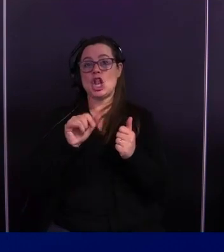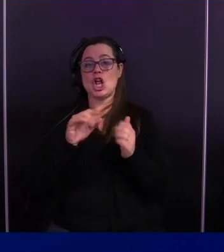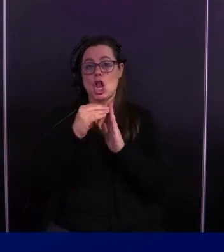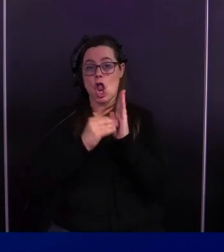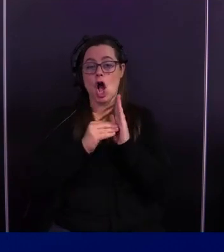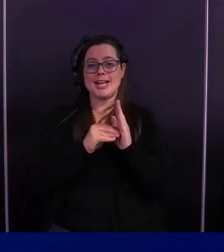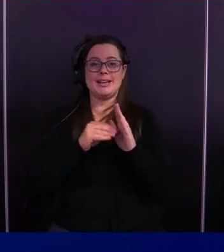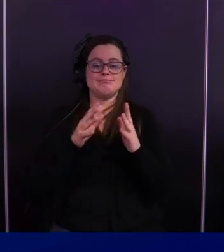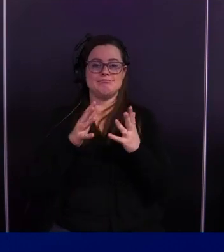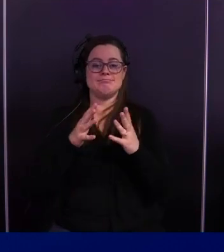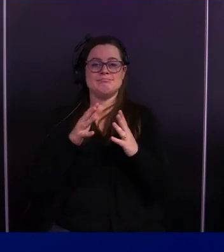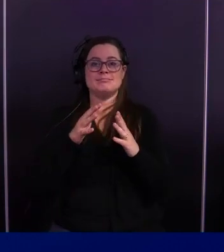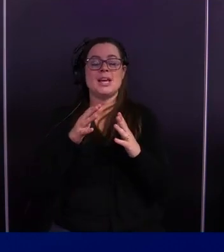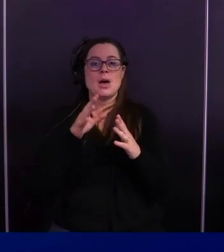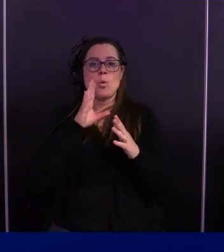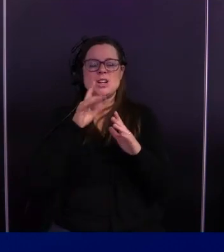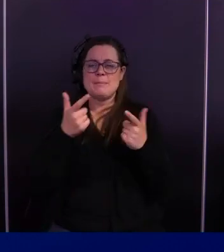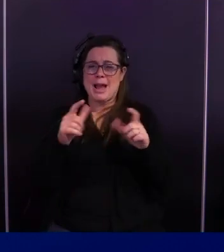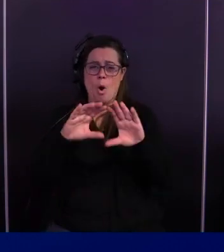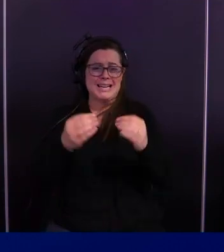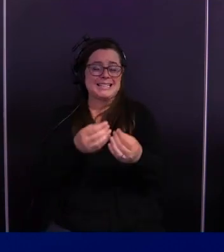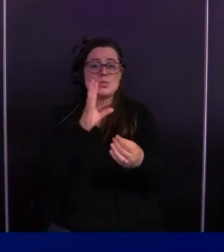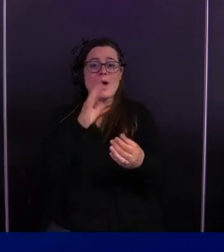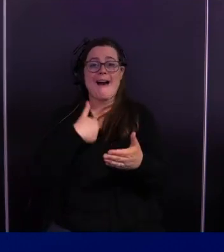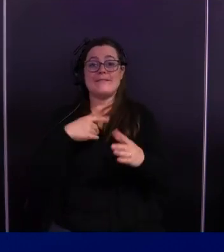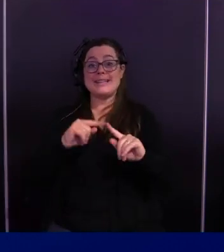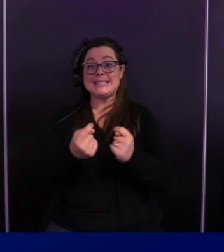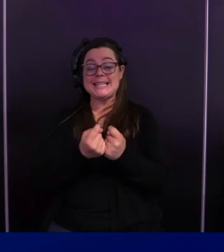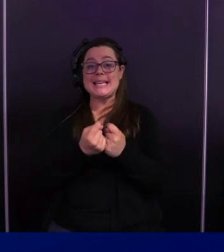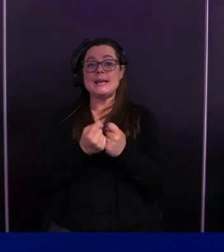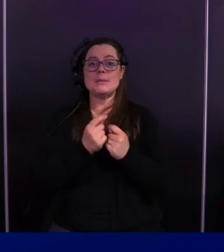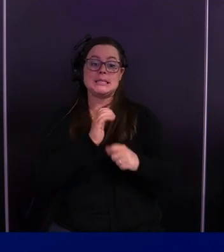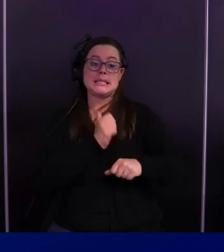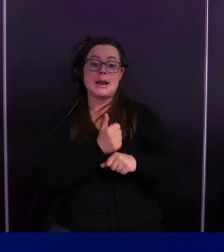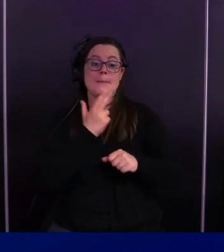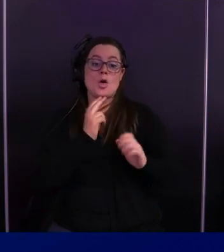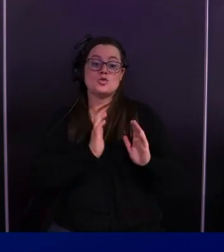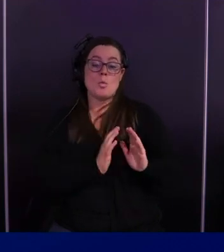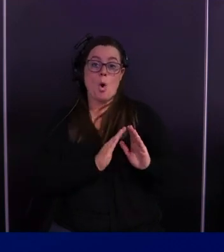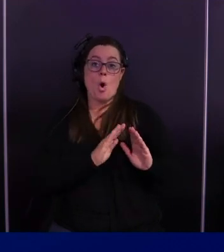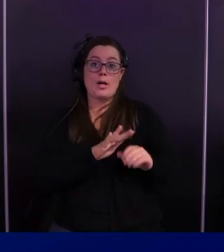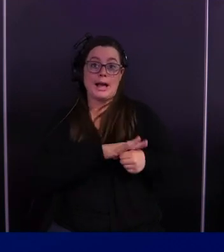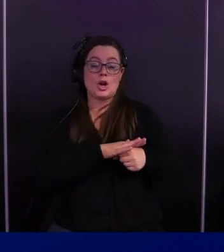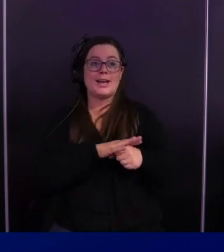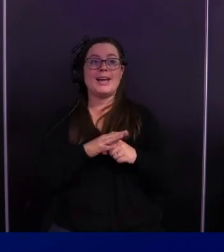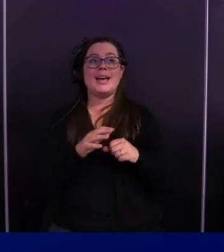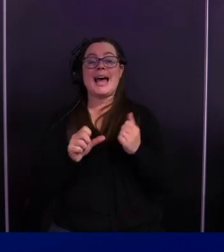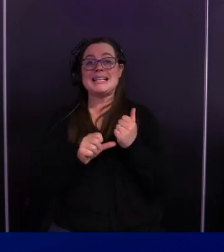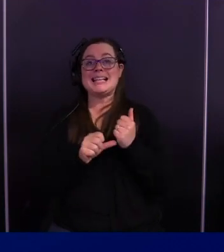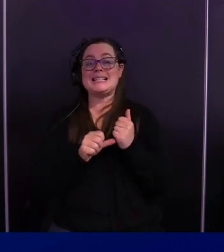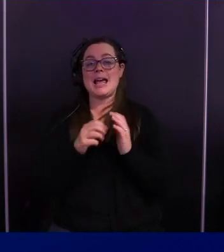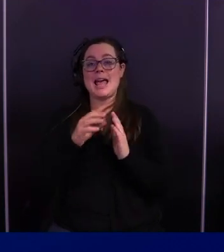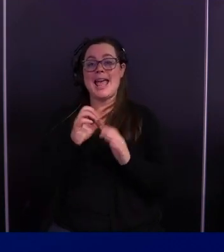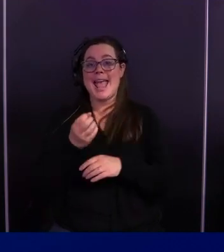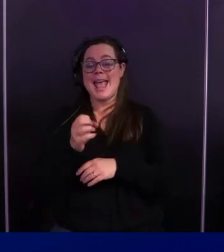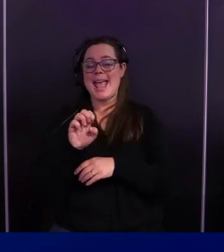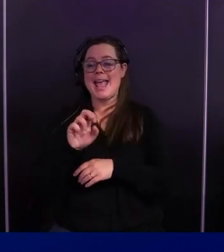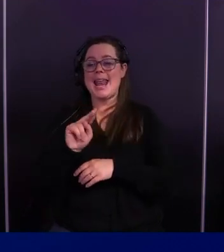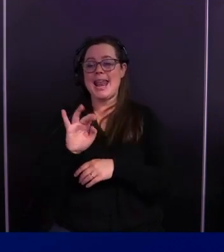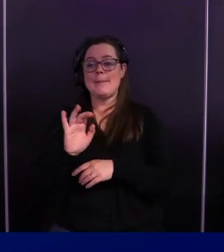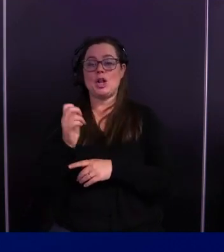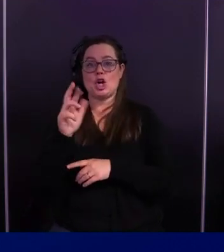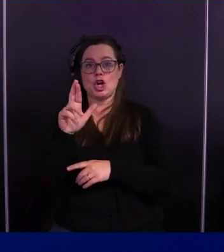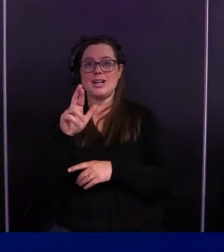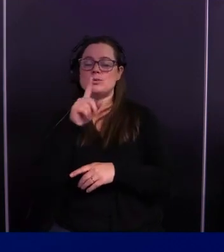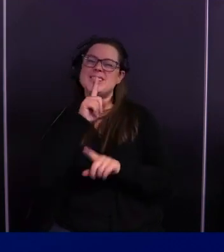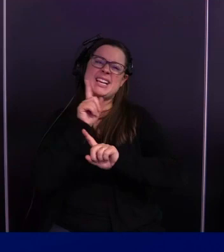big organizations will have a team to set up. The smaller end of town, Assisted Log Enabler is a great way to double-click, or actually, it's a command